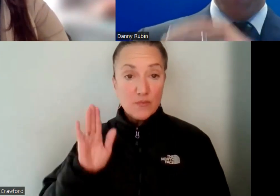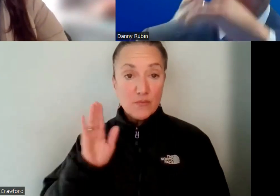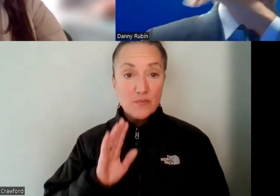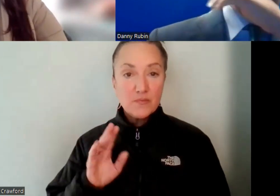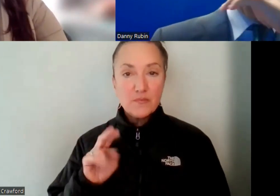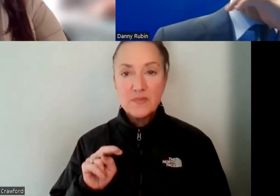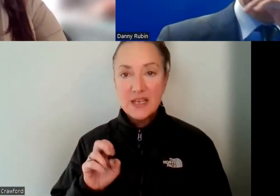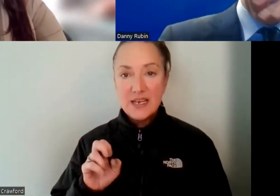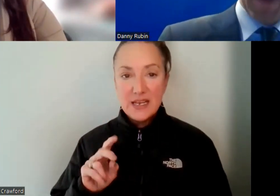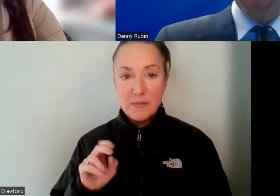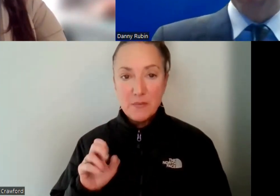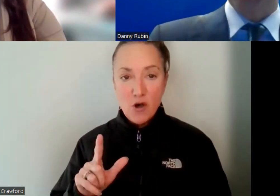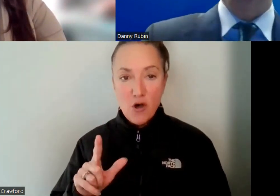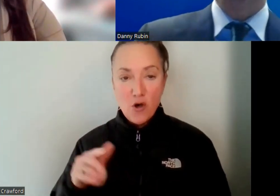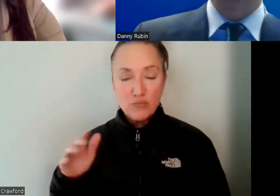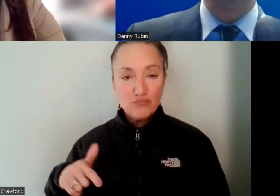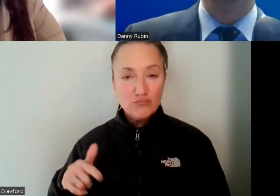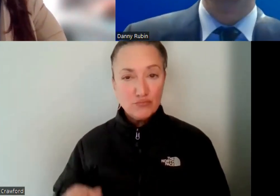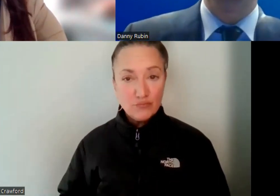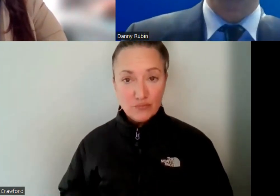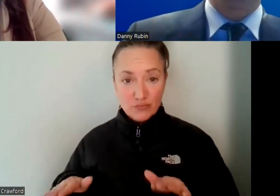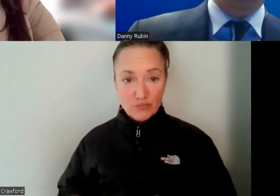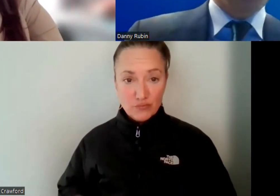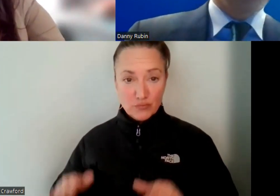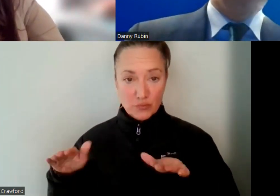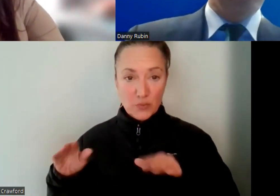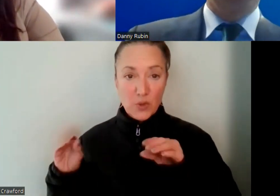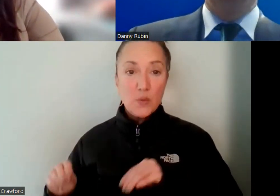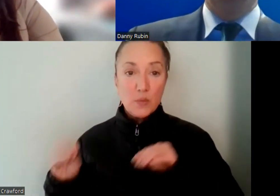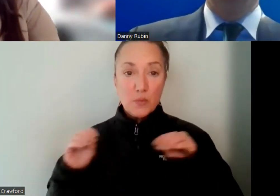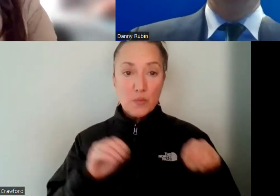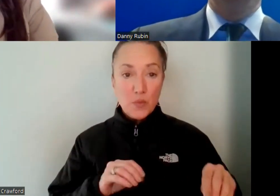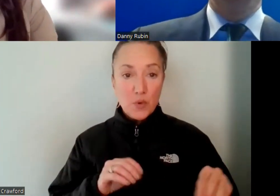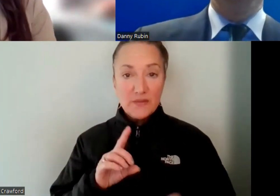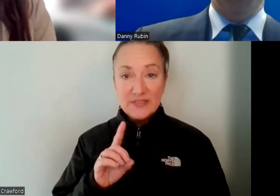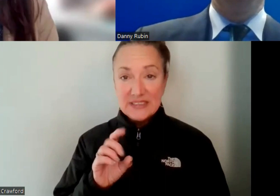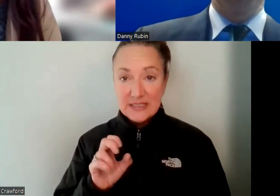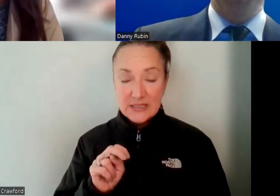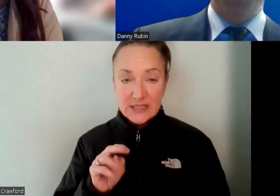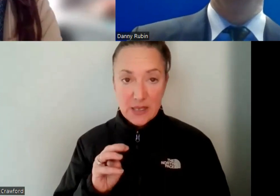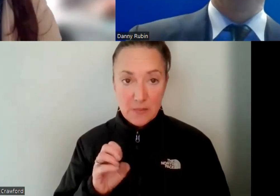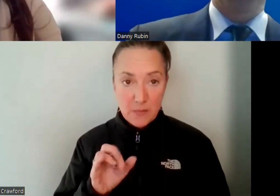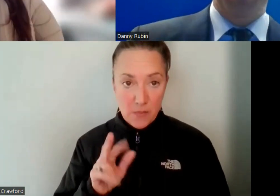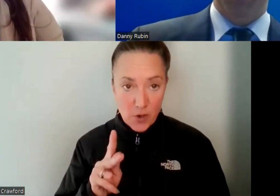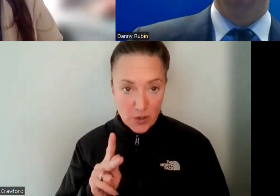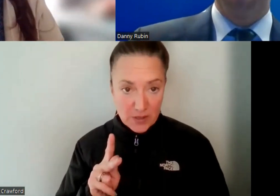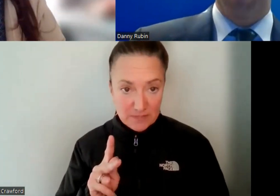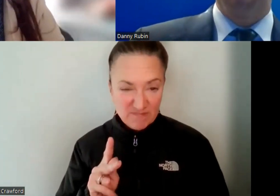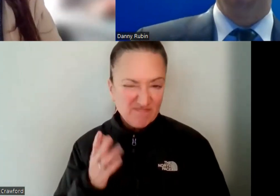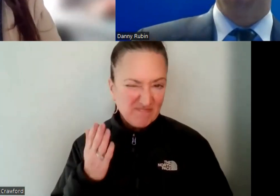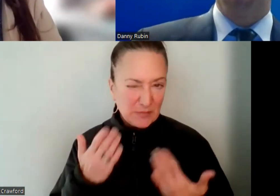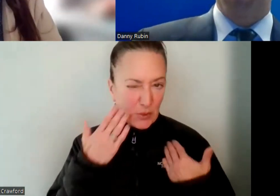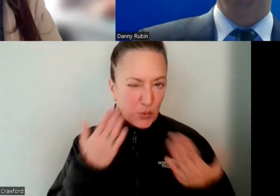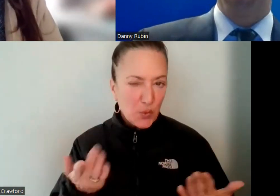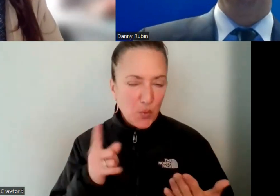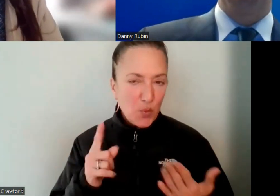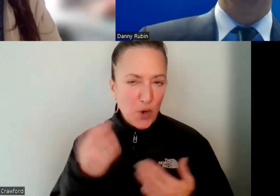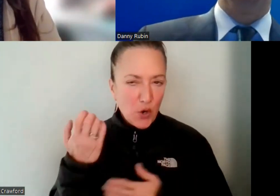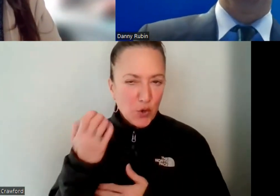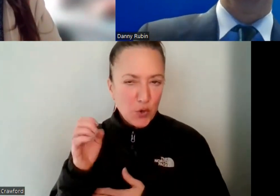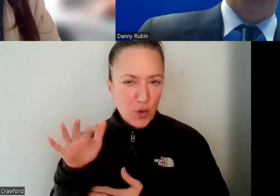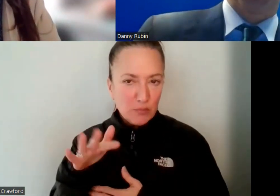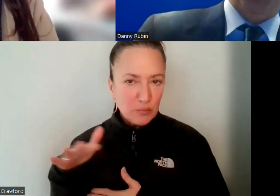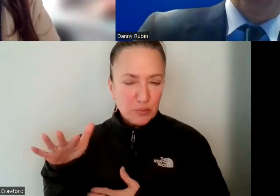Nepal. At a young age, I moved to Denmark. It's a country in Europe, for those of you who don't know. I lived there for a